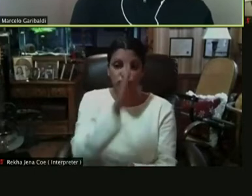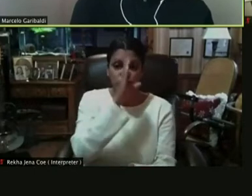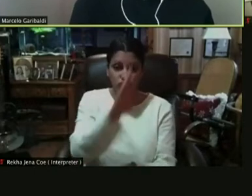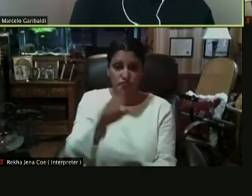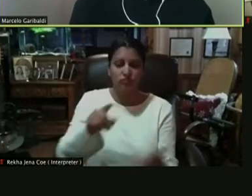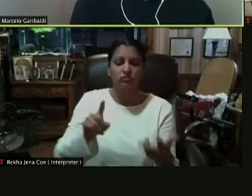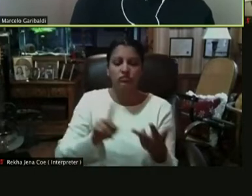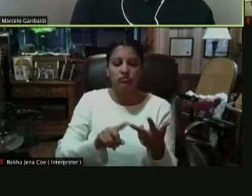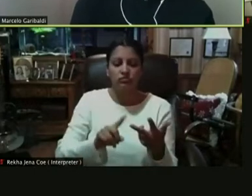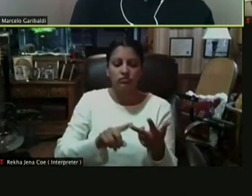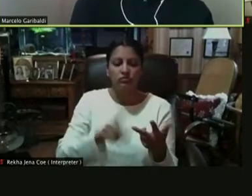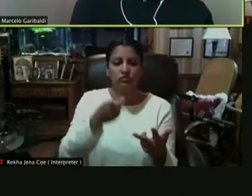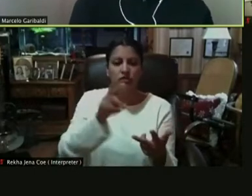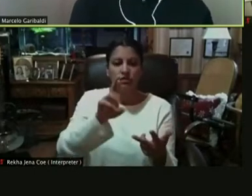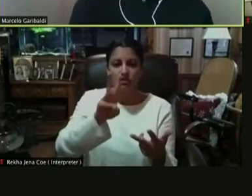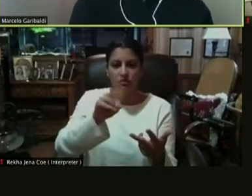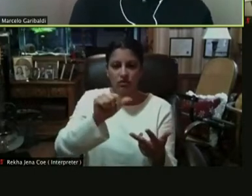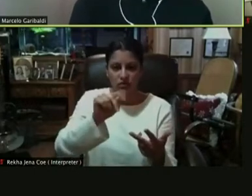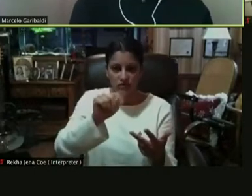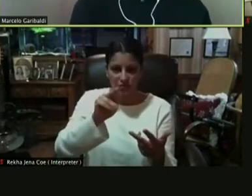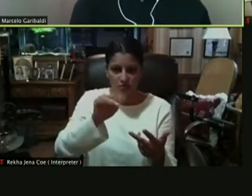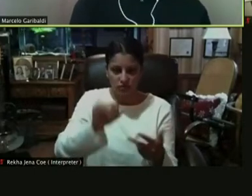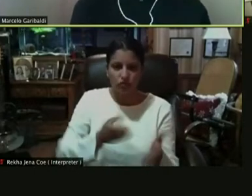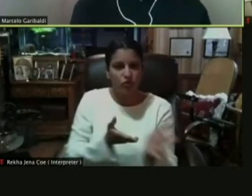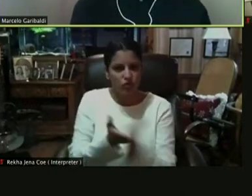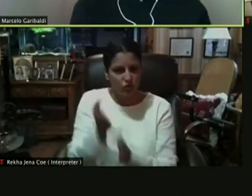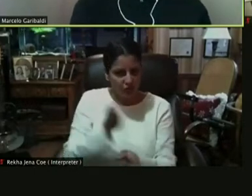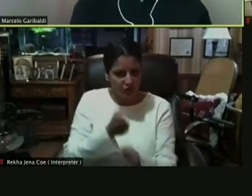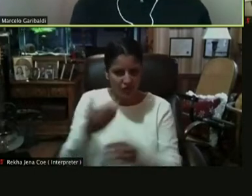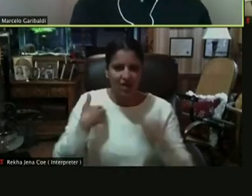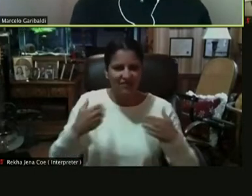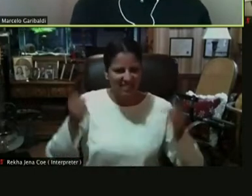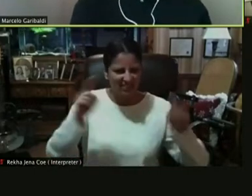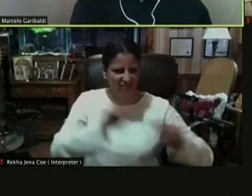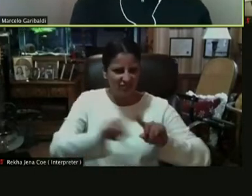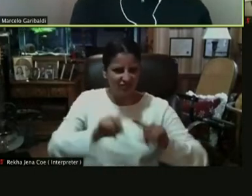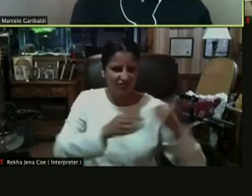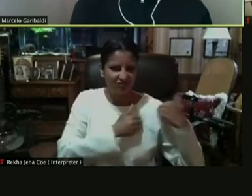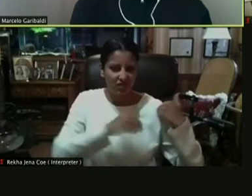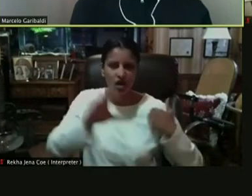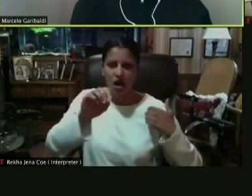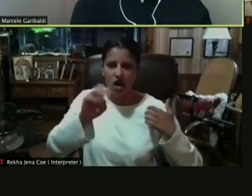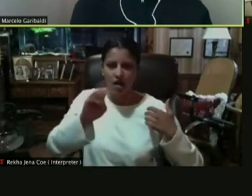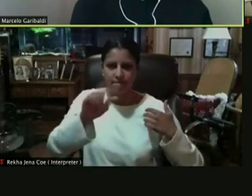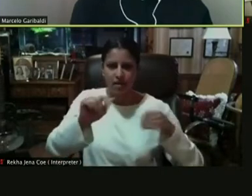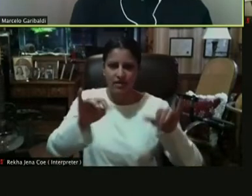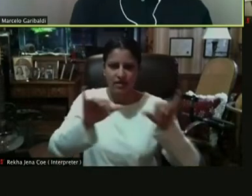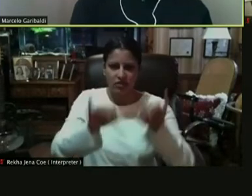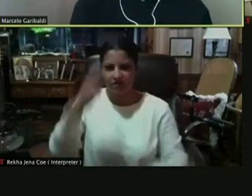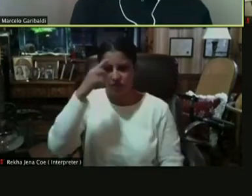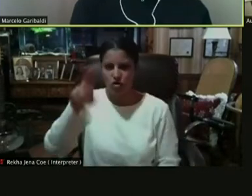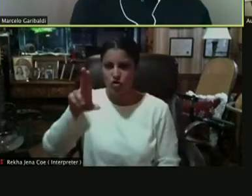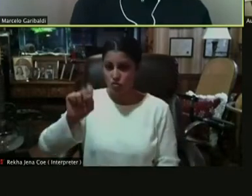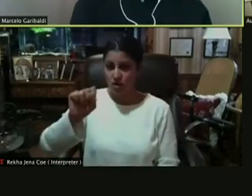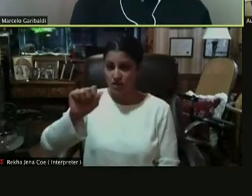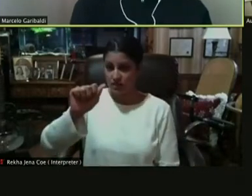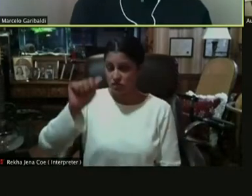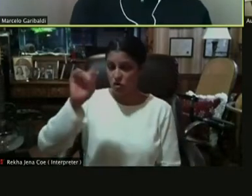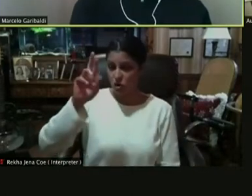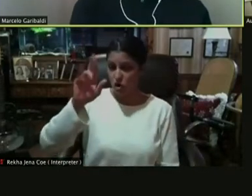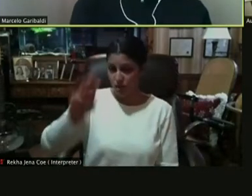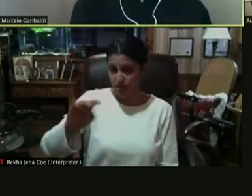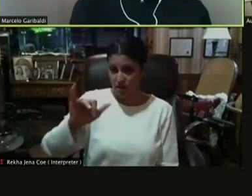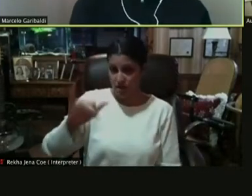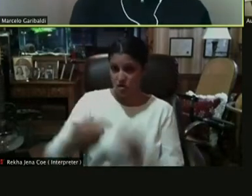Watkins. Throughout your career, you have worn many hats, one of them being a combat engineer for the U.S. Army Reserve and national